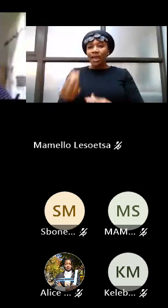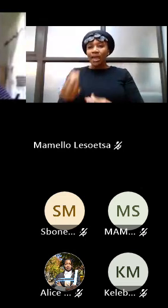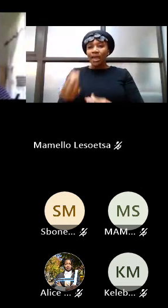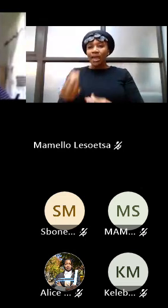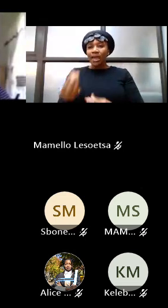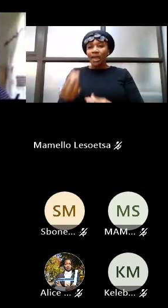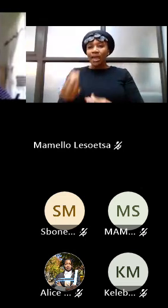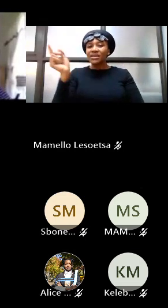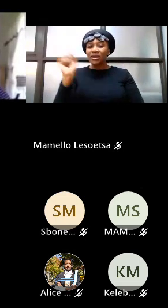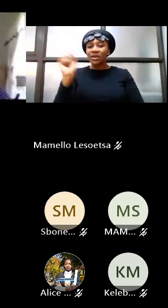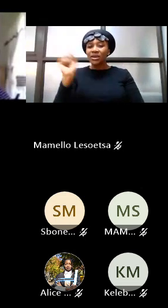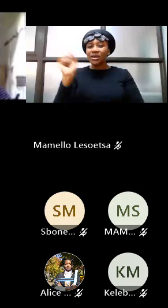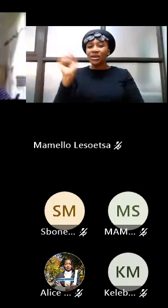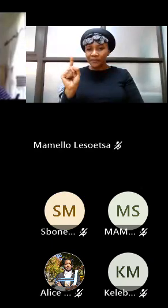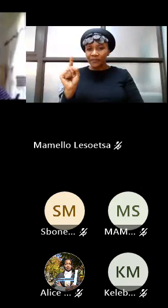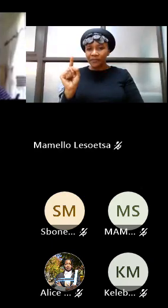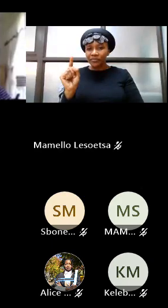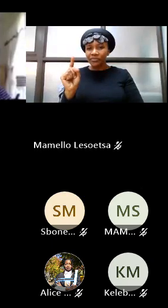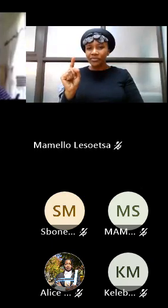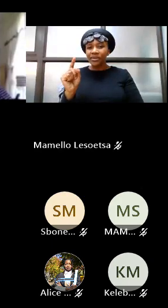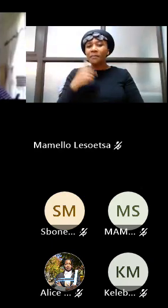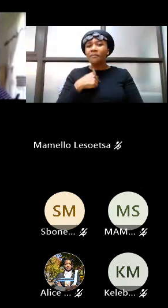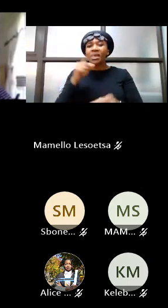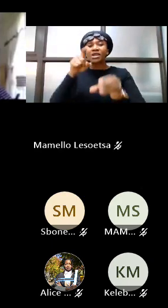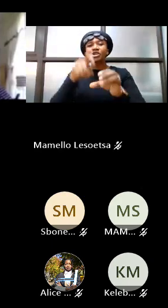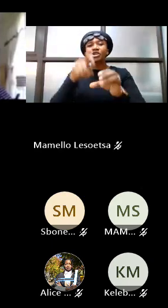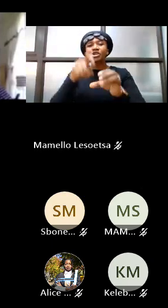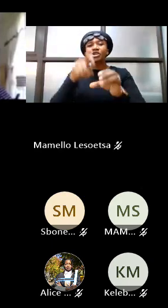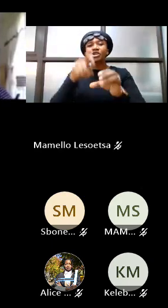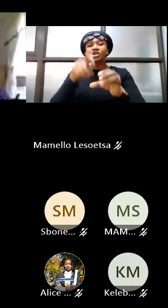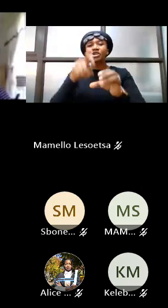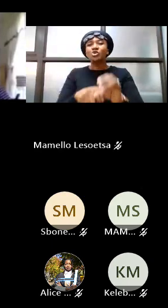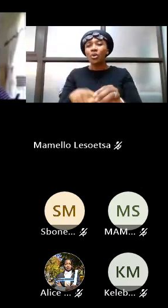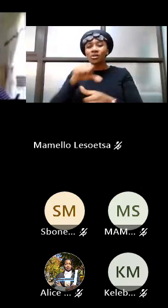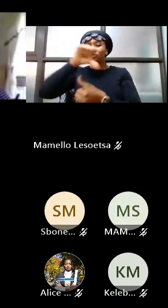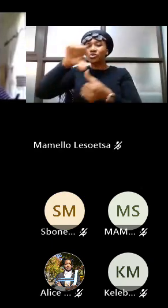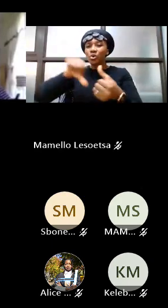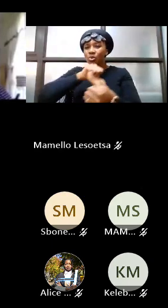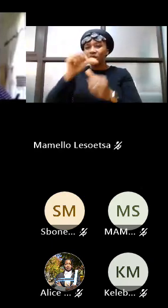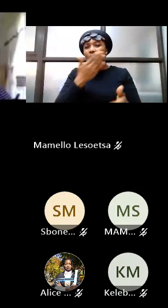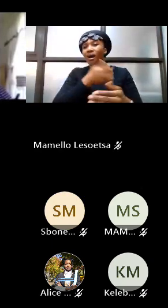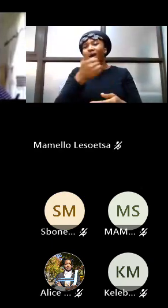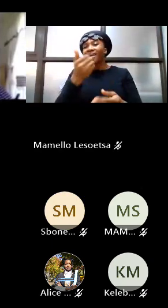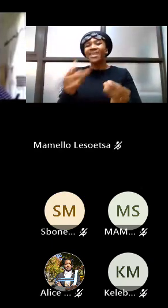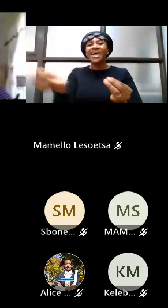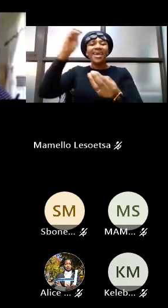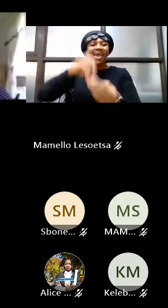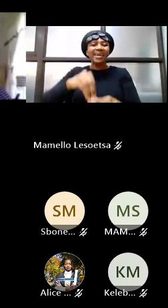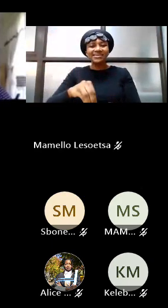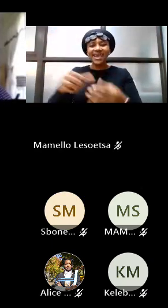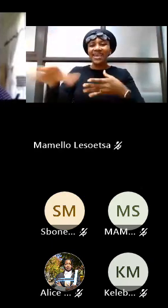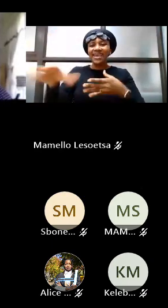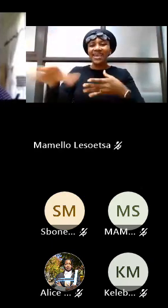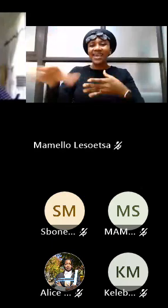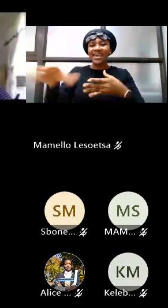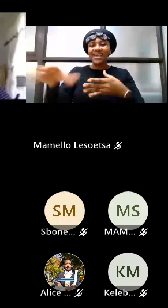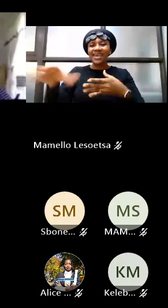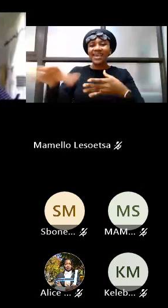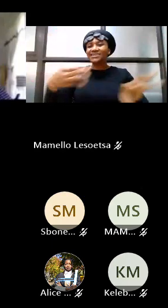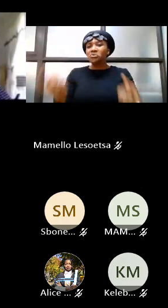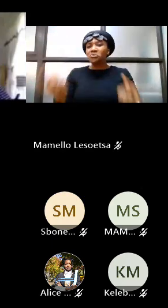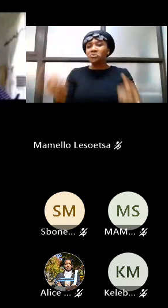when I asked, have you been joining any social societies or extramural activities at school? And then she just said no,